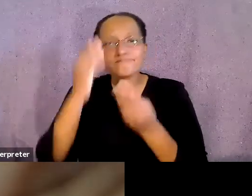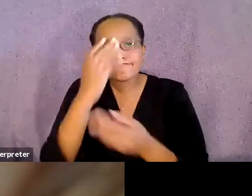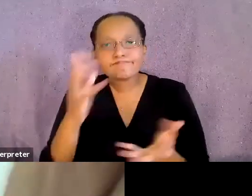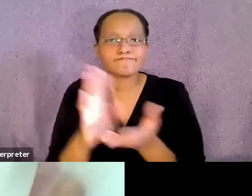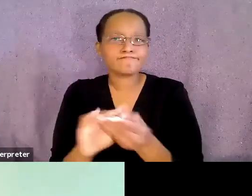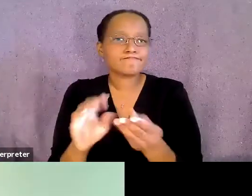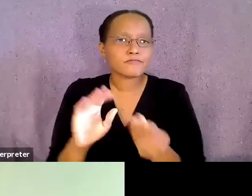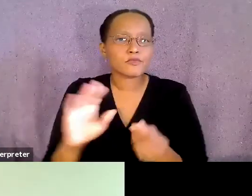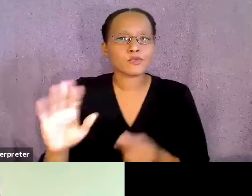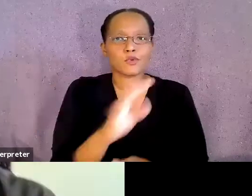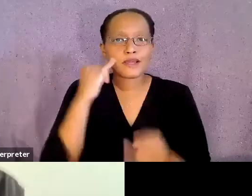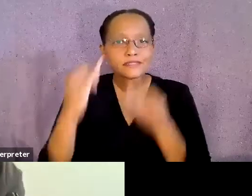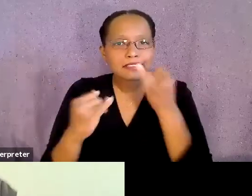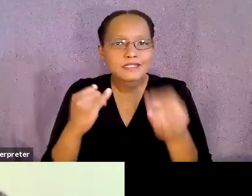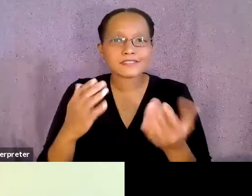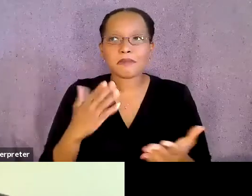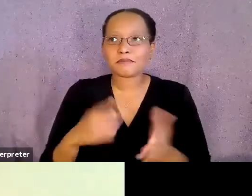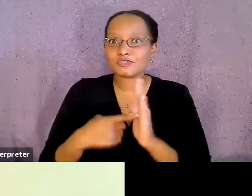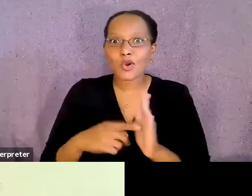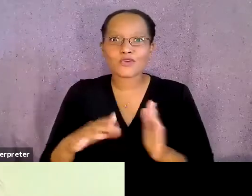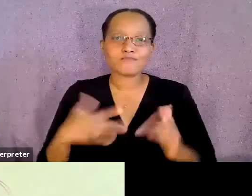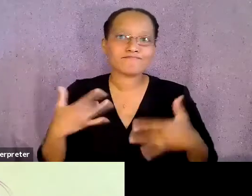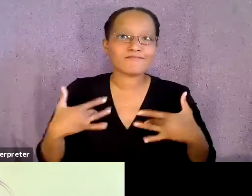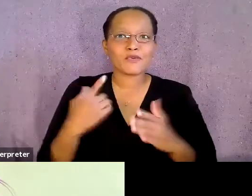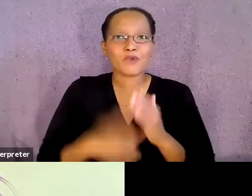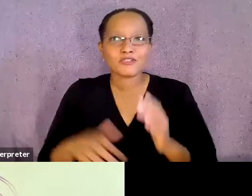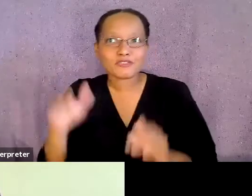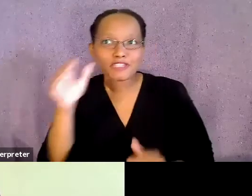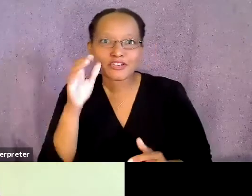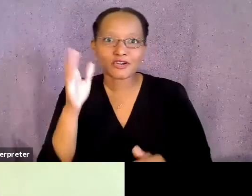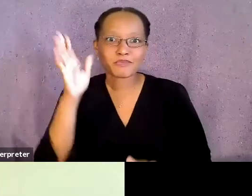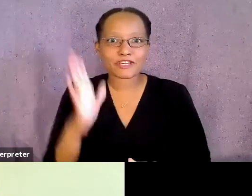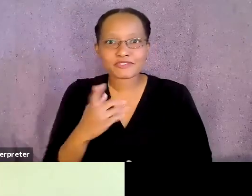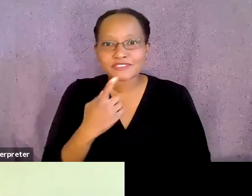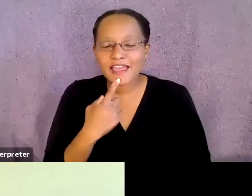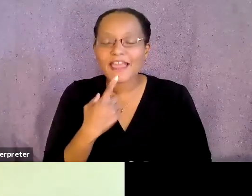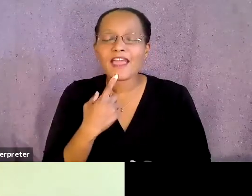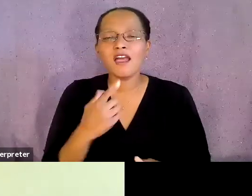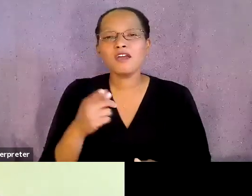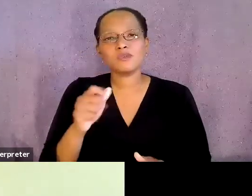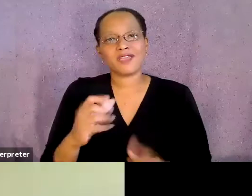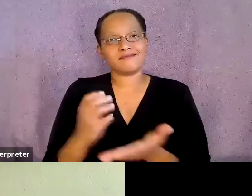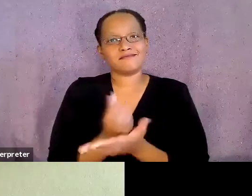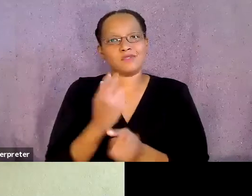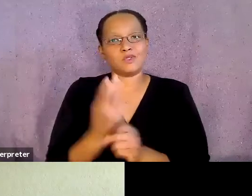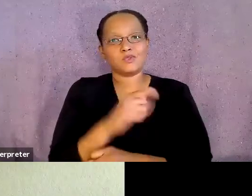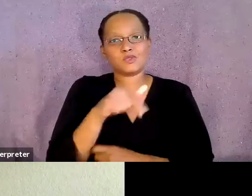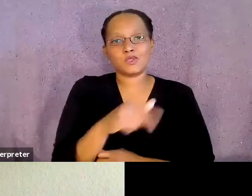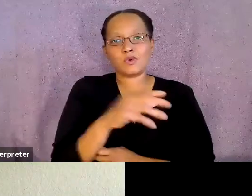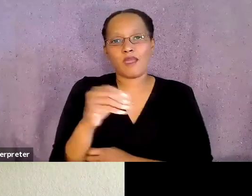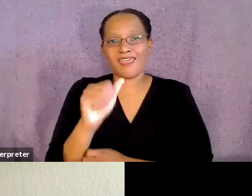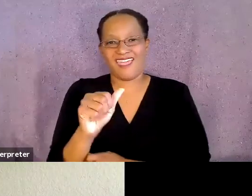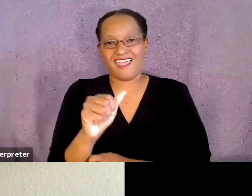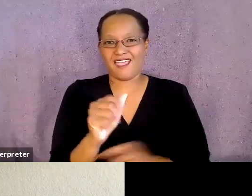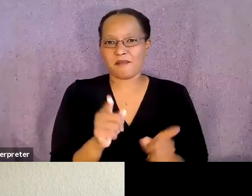know, echo your excitement about hopefully some of the things that our presenters are saying, go ahead and use the Q&A box to do that. The